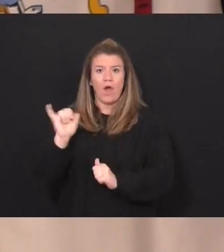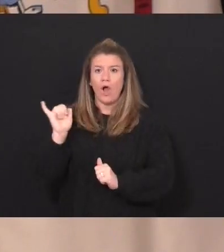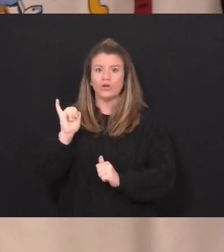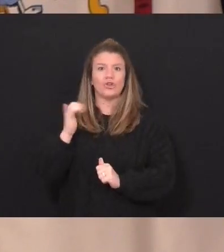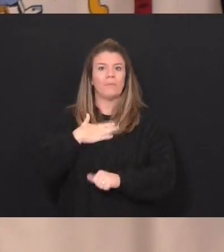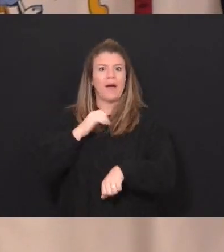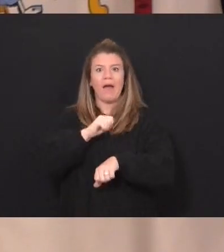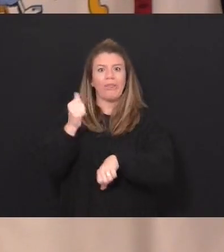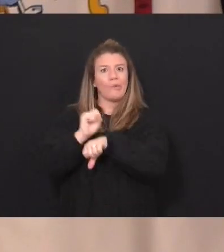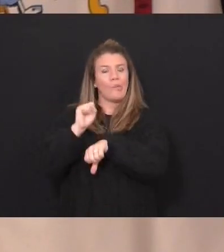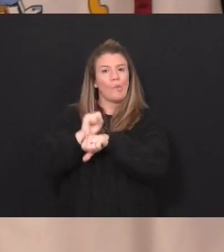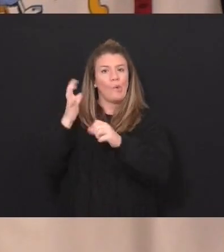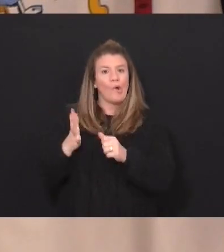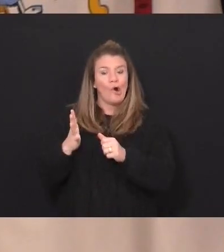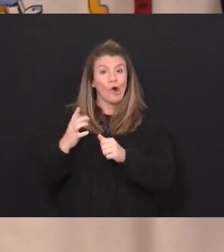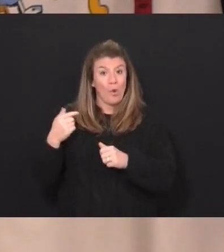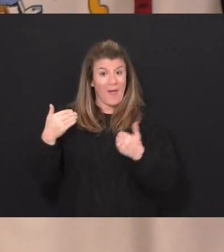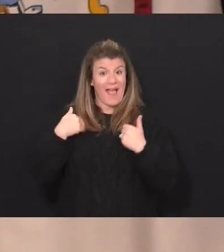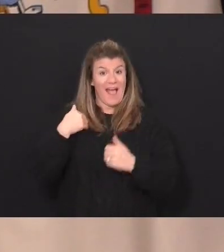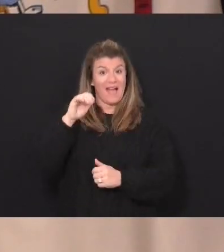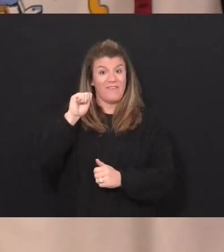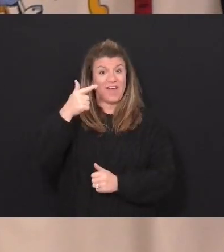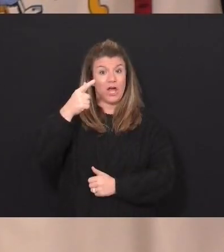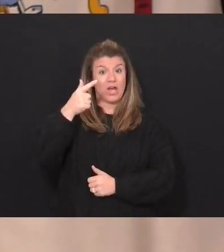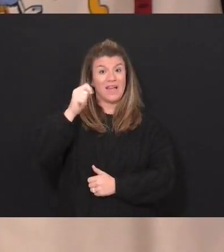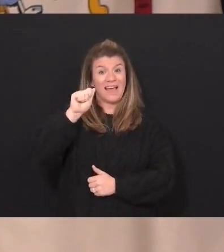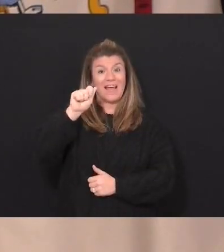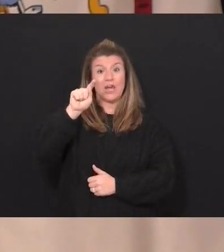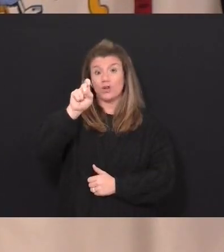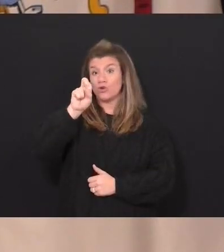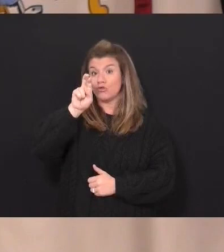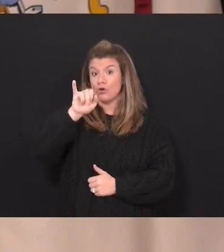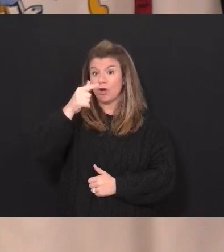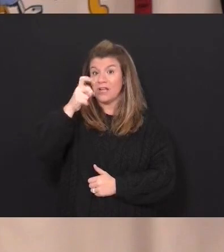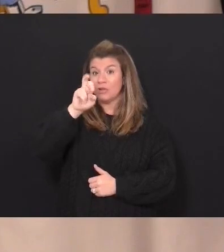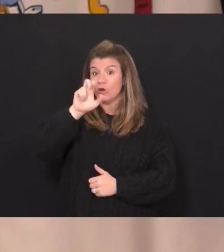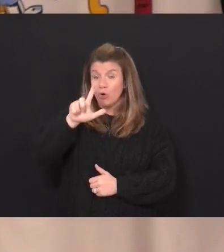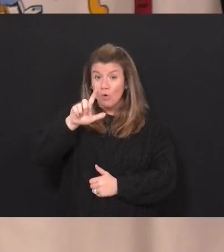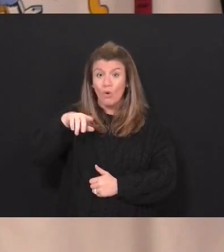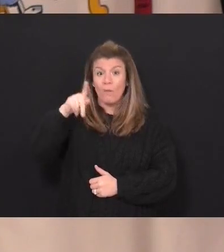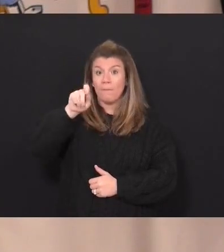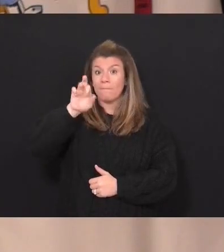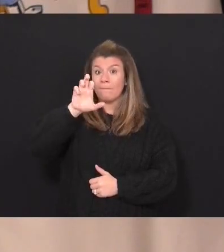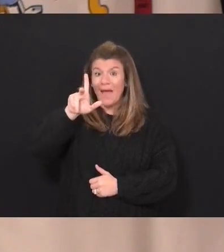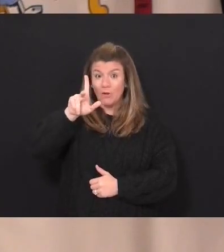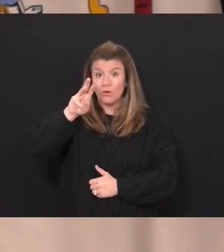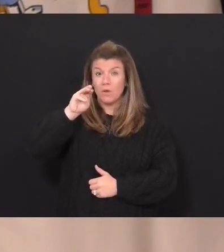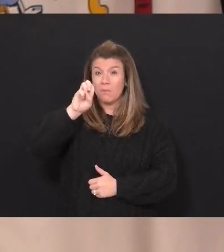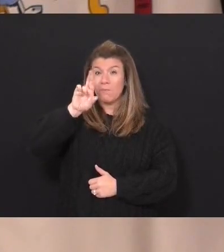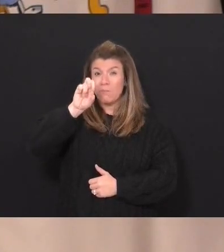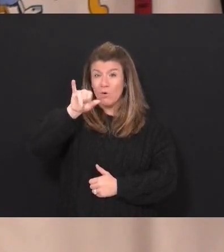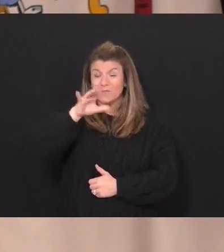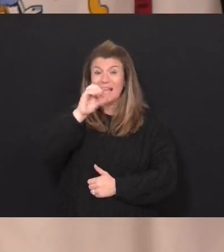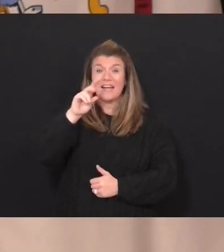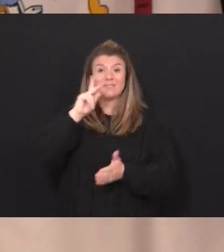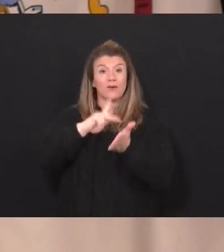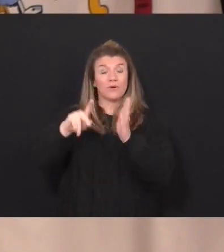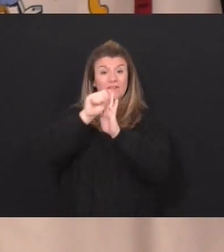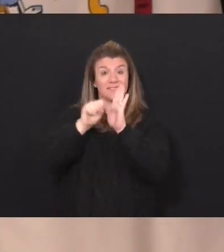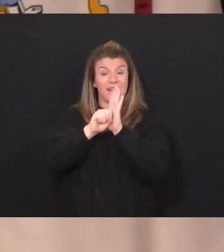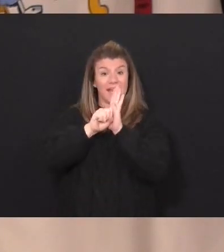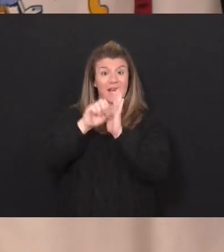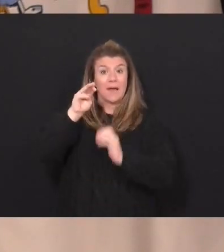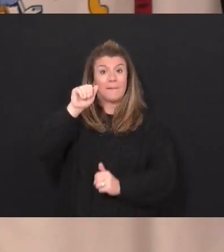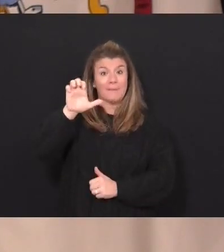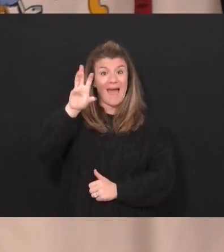colleagues here, our great Attorney General Patrick Morrissey, our great Secretary of State Mac Warner, we all